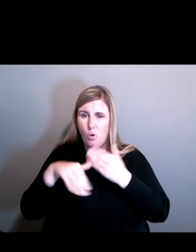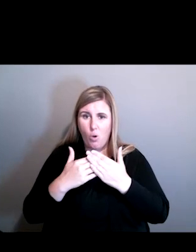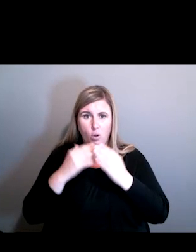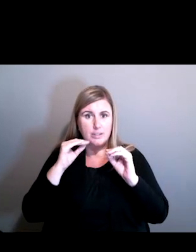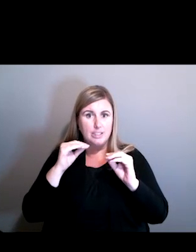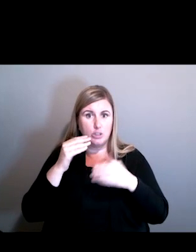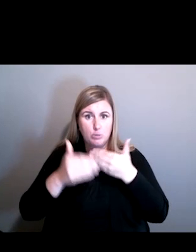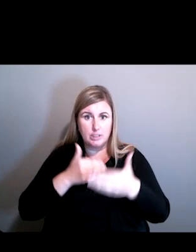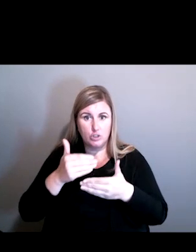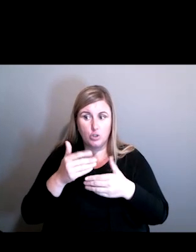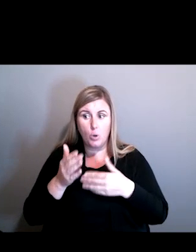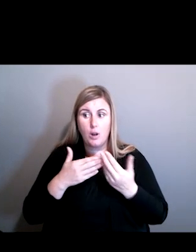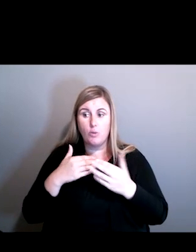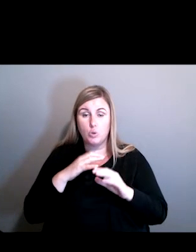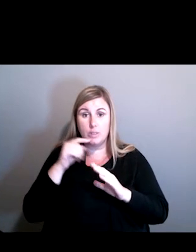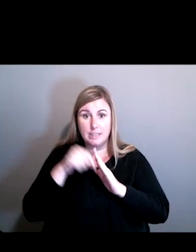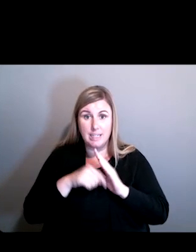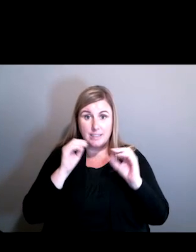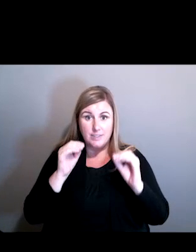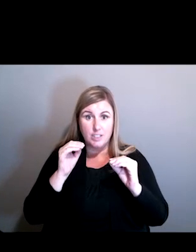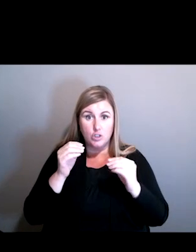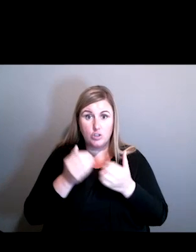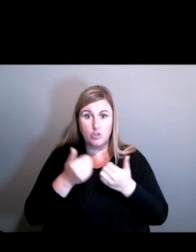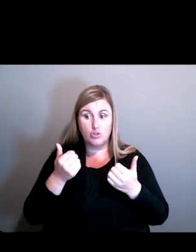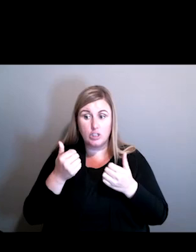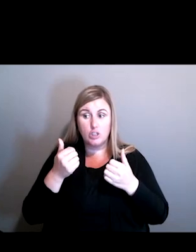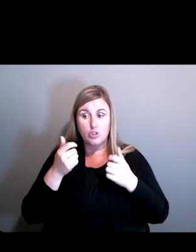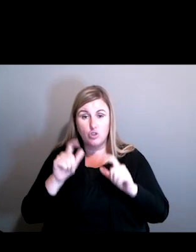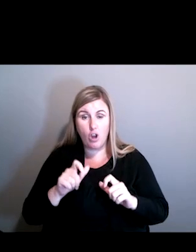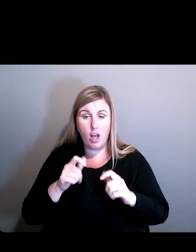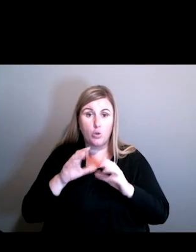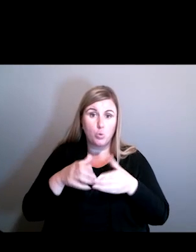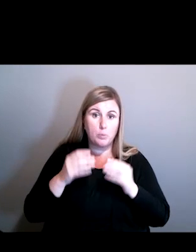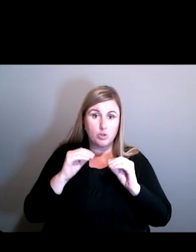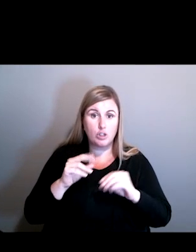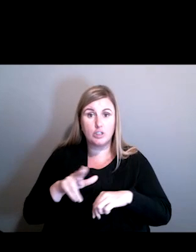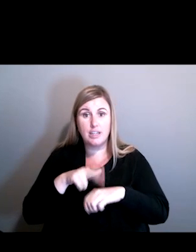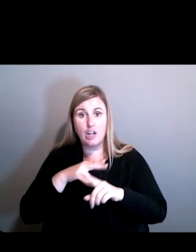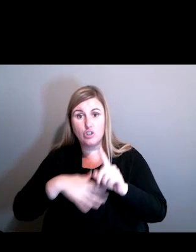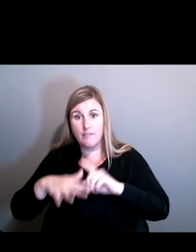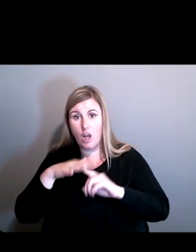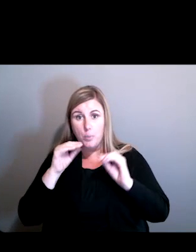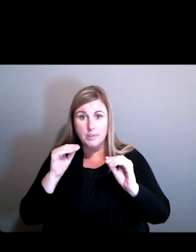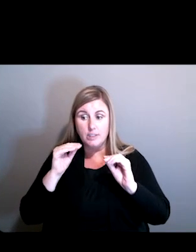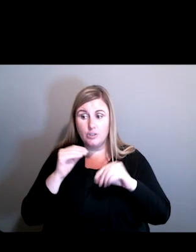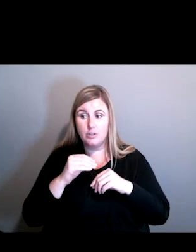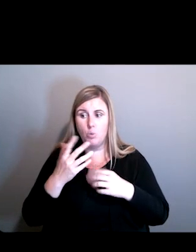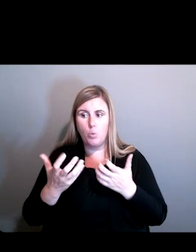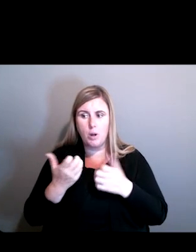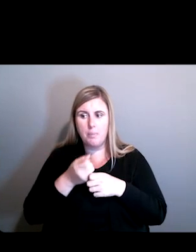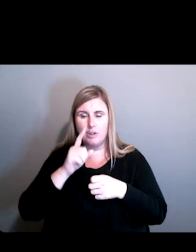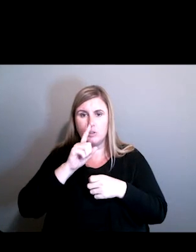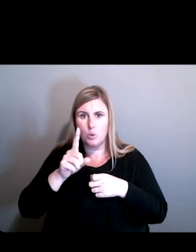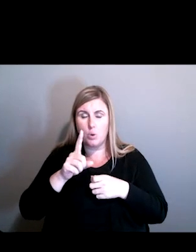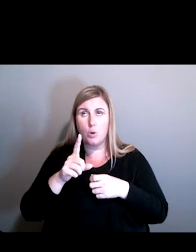teaching procedures. When we're doing intensive teaching, discrete trial, group instruction, natural environment teaching, we want to